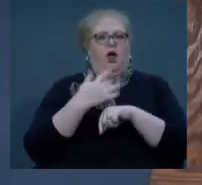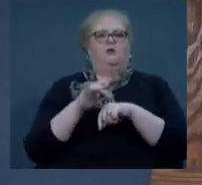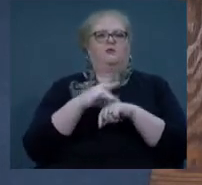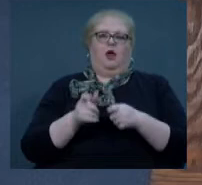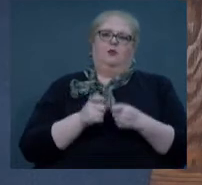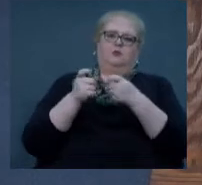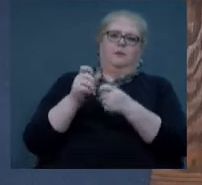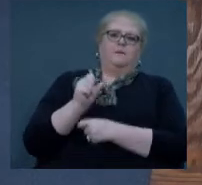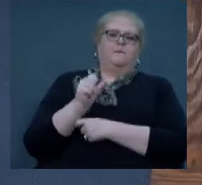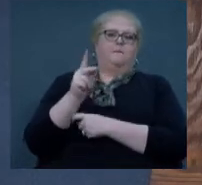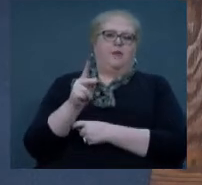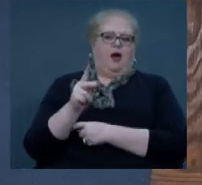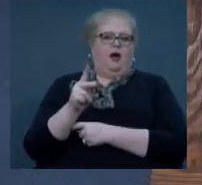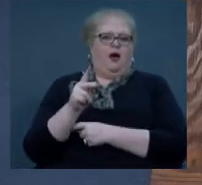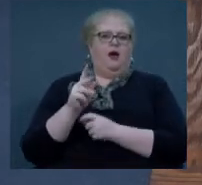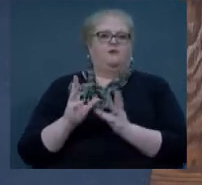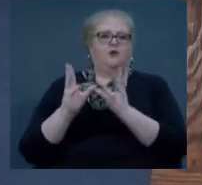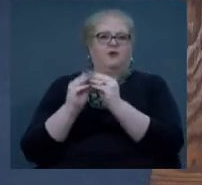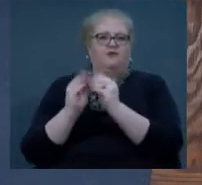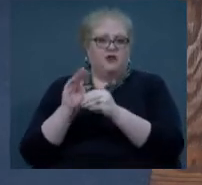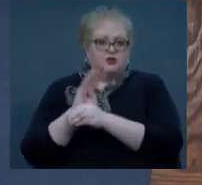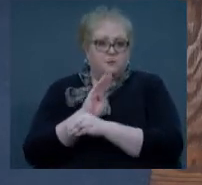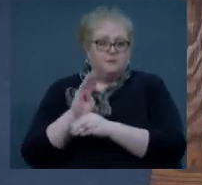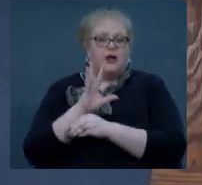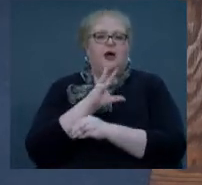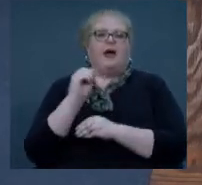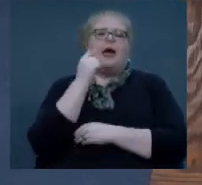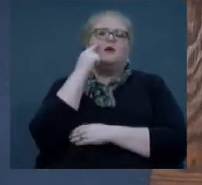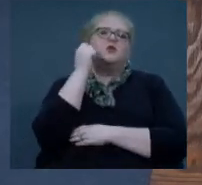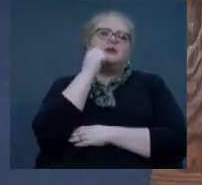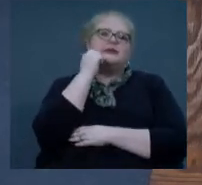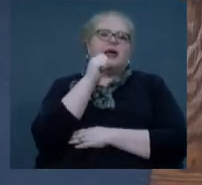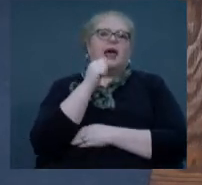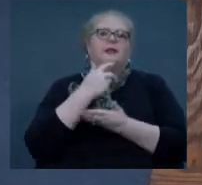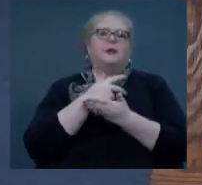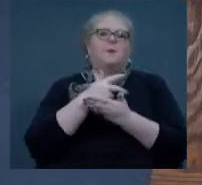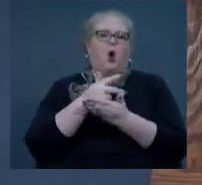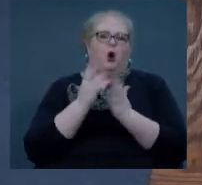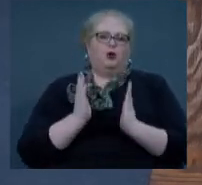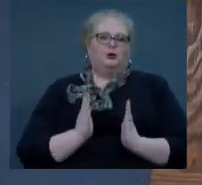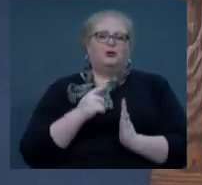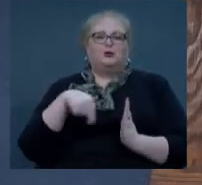help both convention business and daily parkers, a